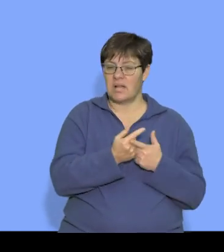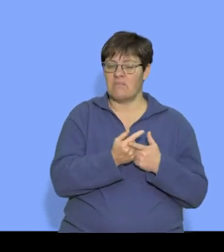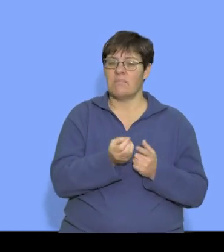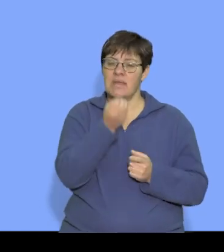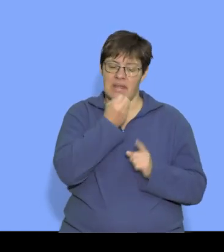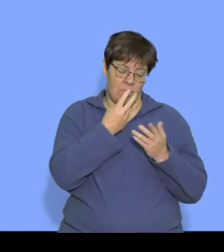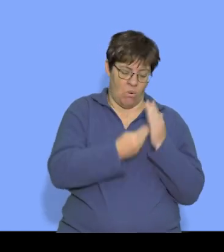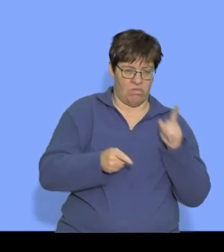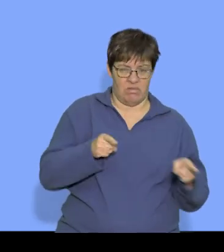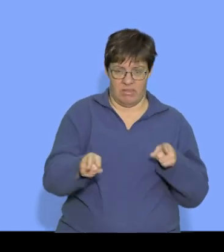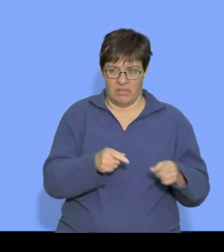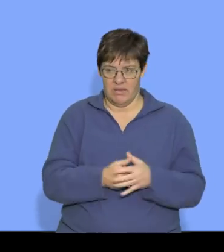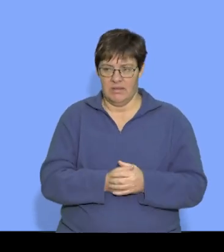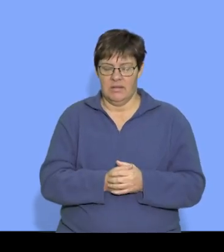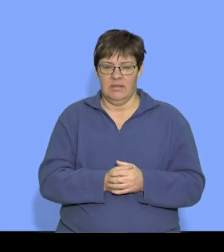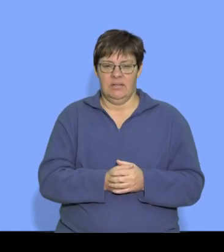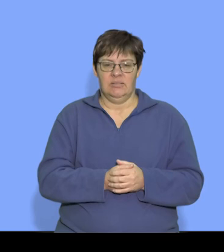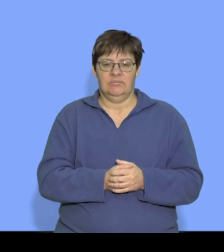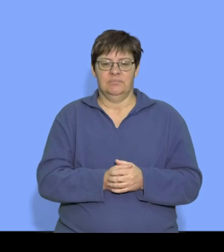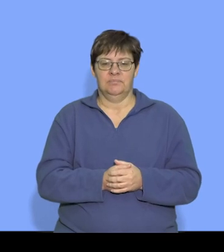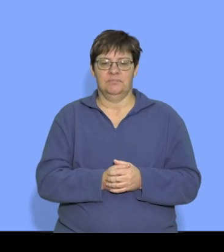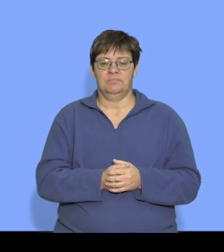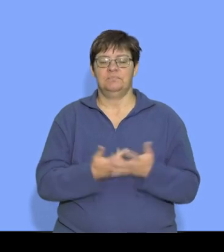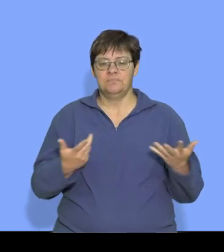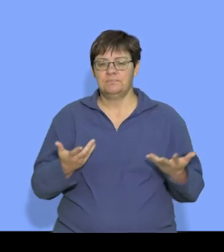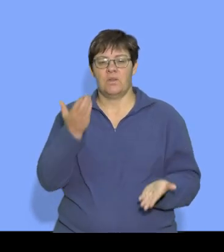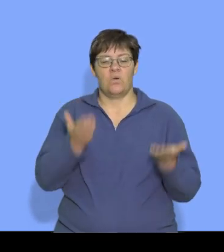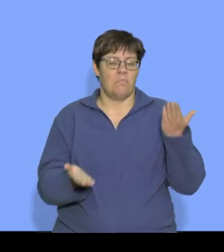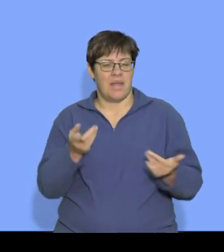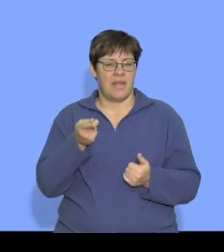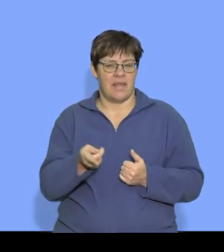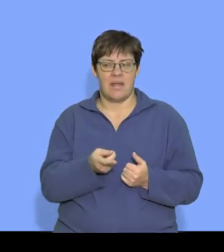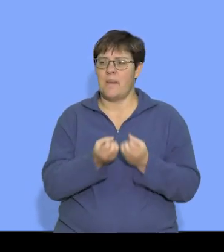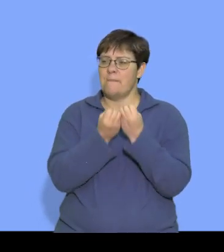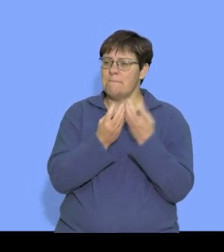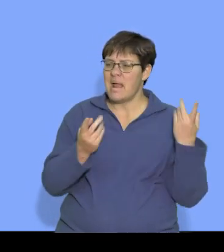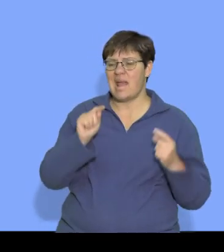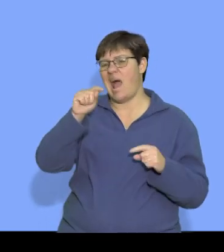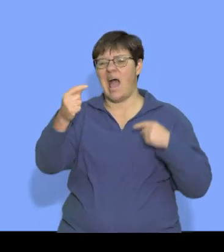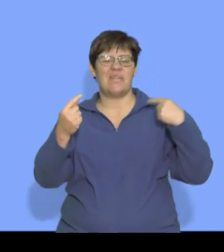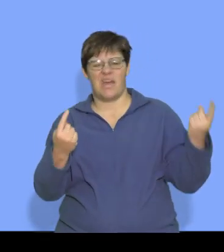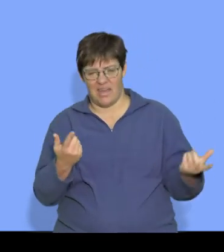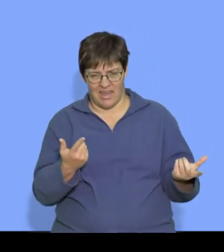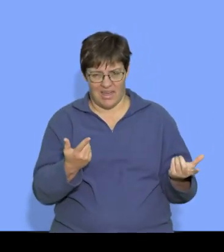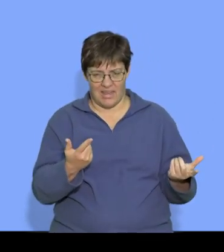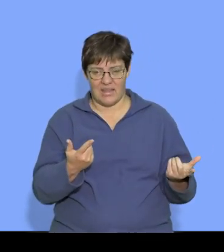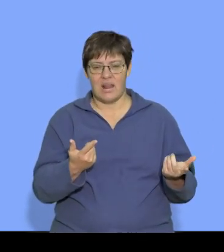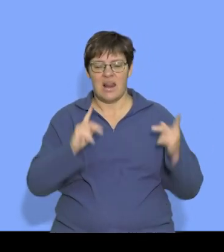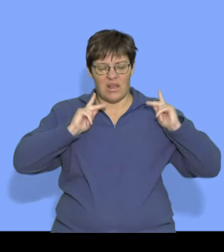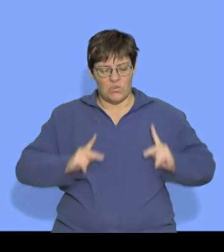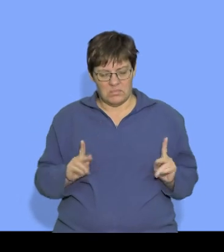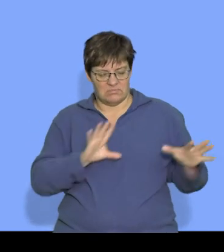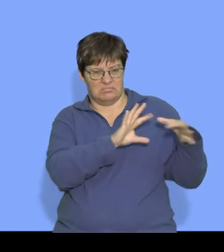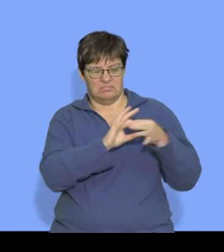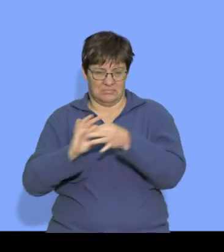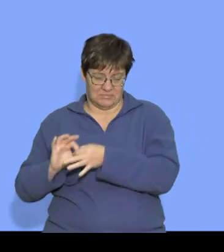an omnivorous diet. Okay? We can compare that to many of the other primates, and you can clearly